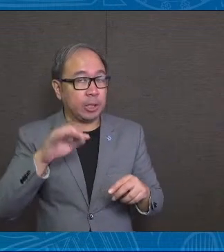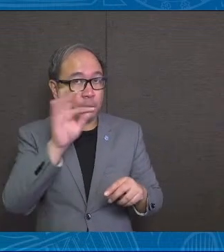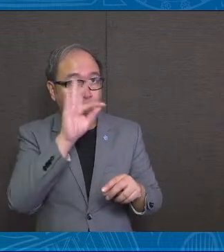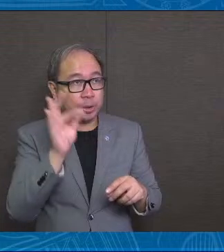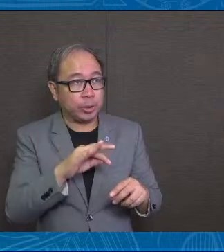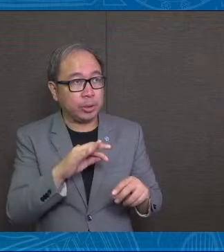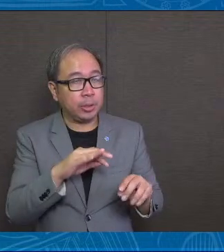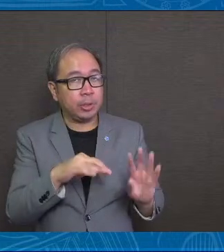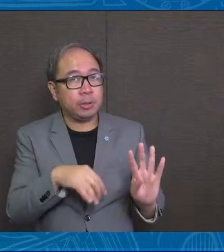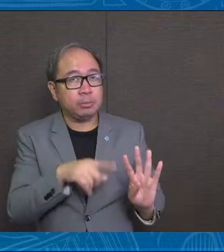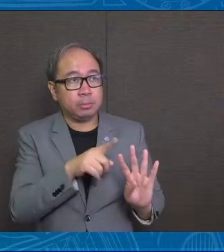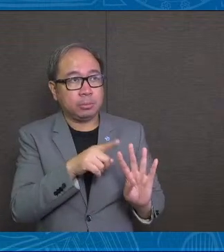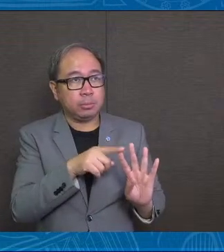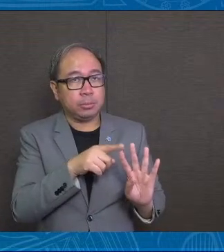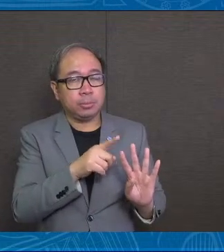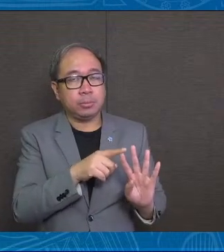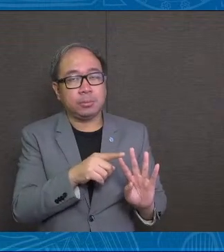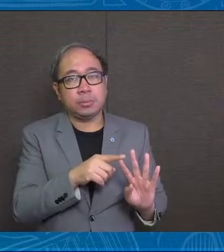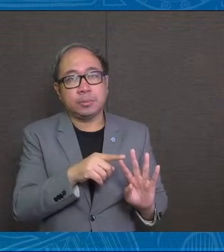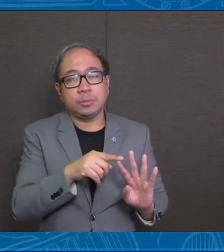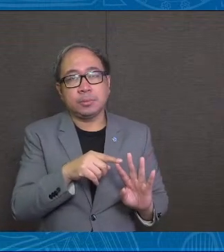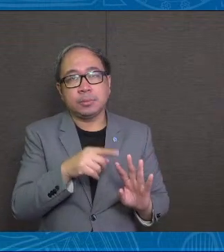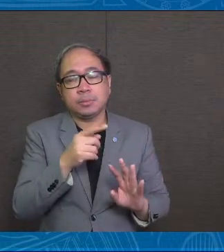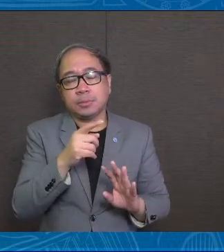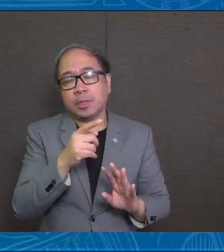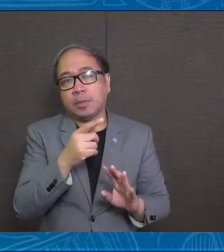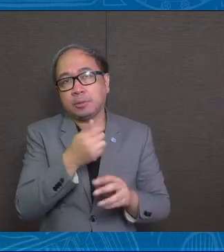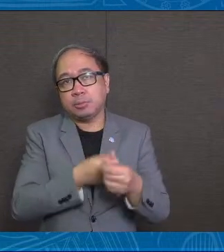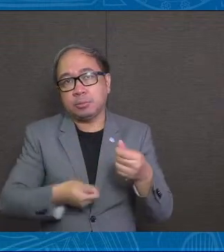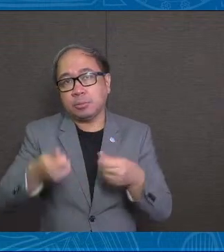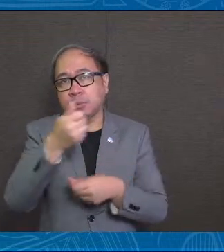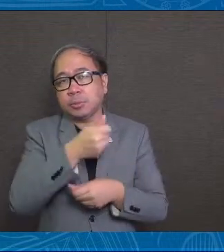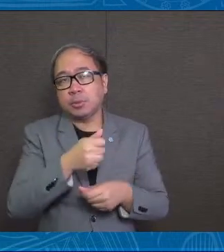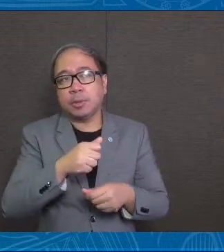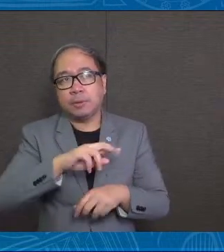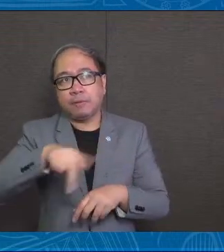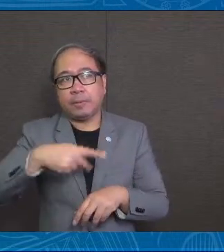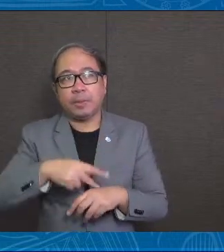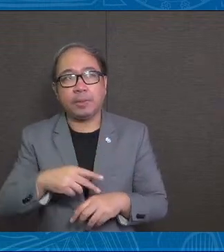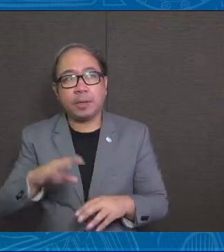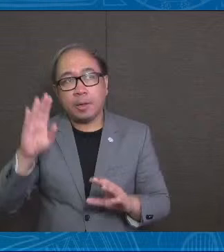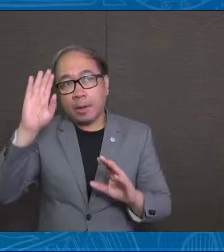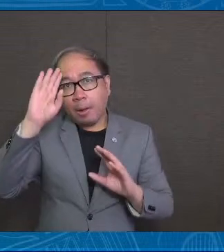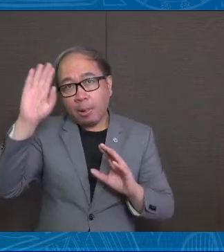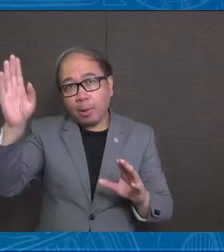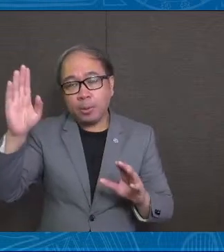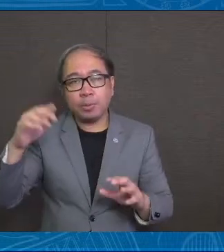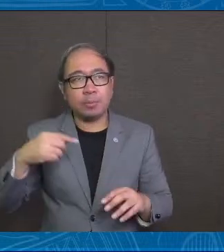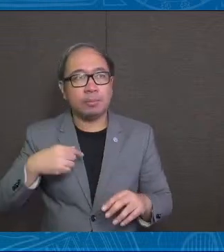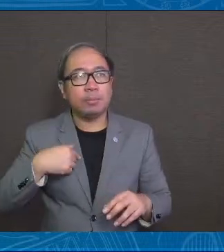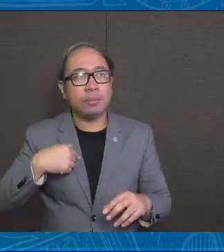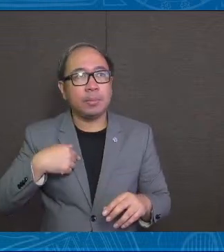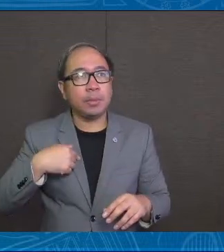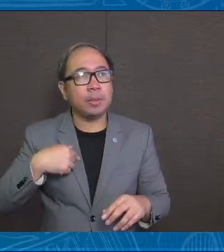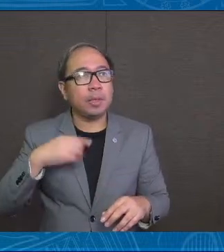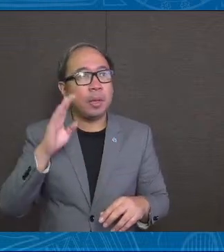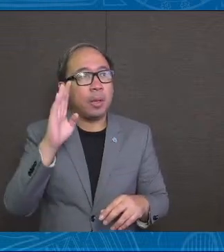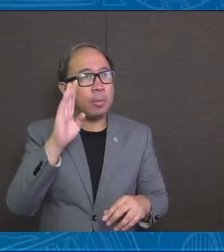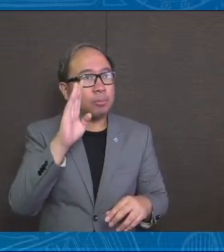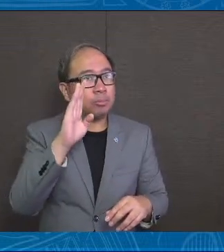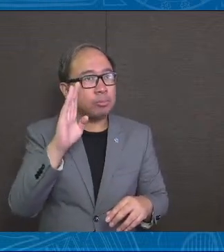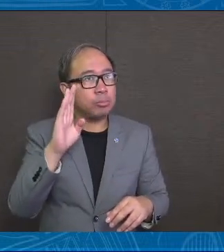Second question, please. The lady up the front, please. Yes. Hello, my name is Priscilla. I'm from Resilience Development